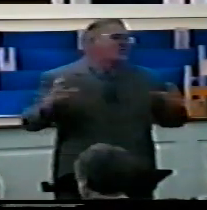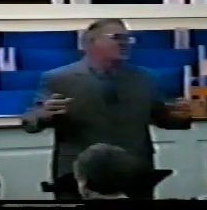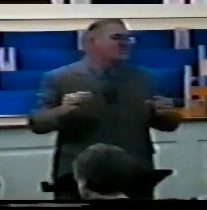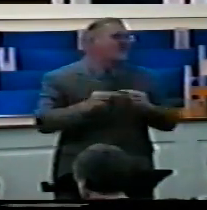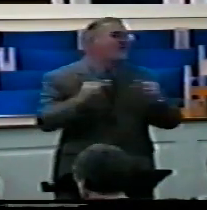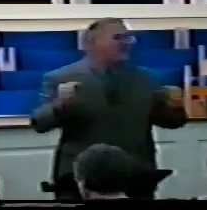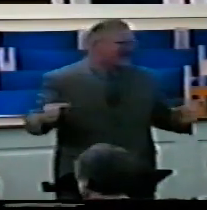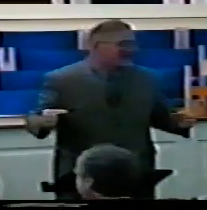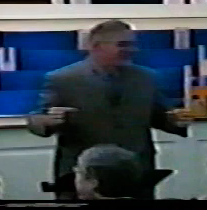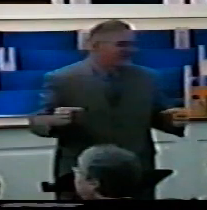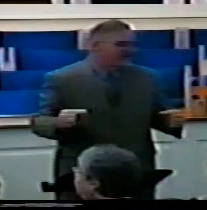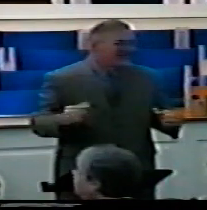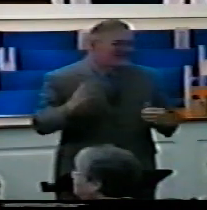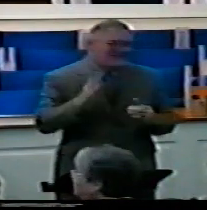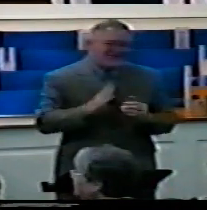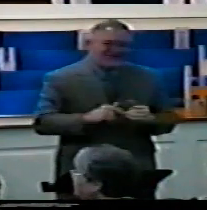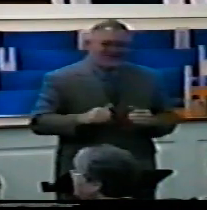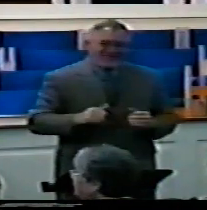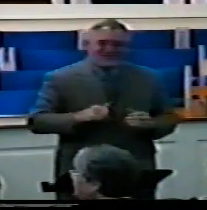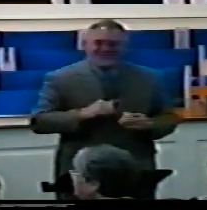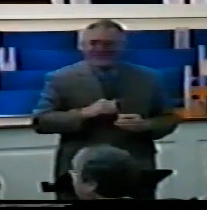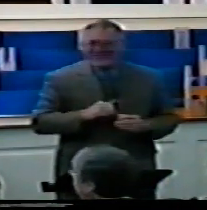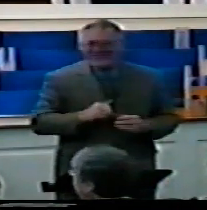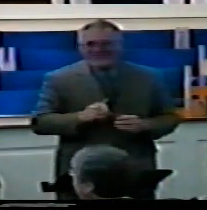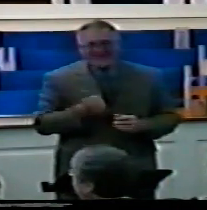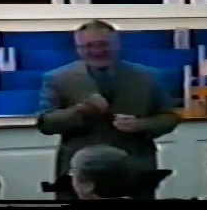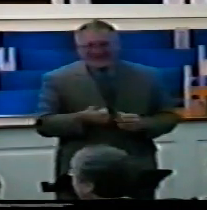greater. We serve a living God.